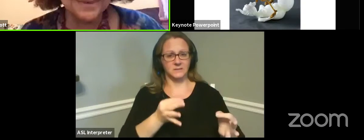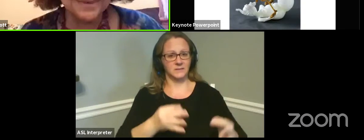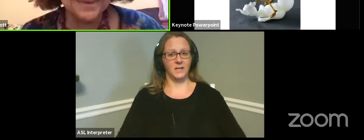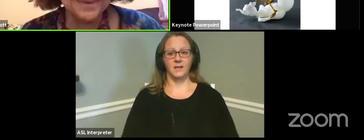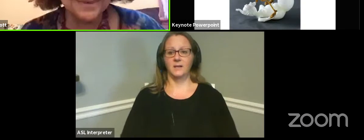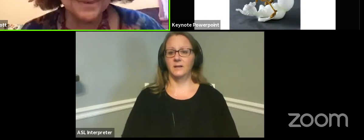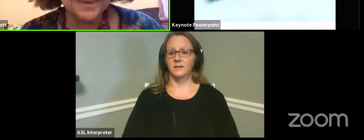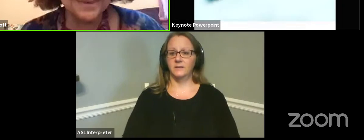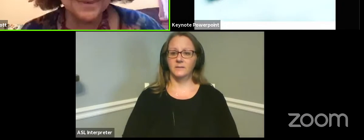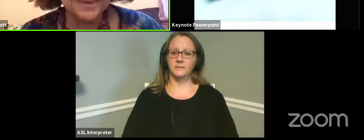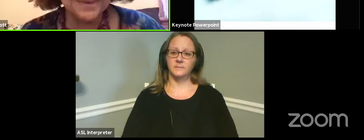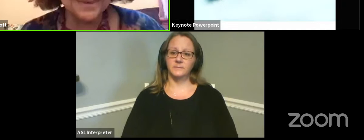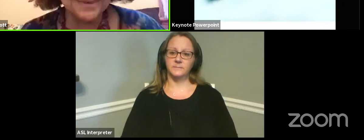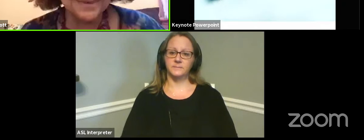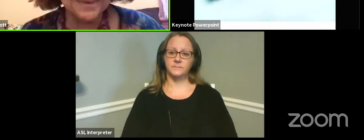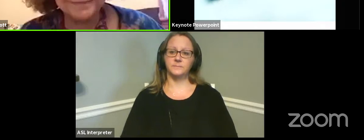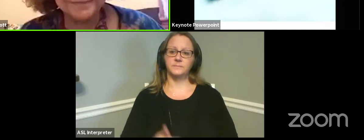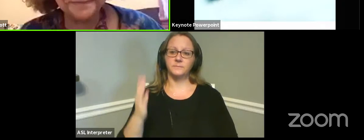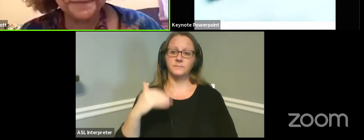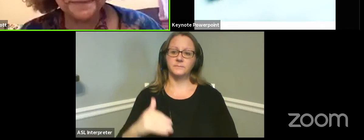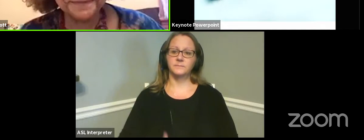Next.